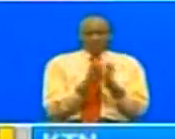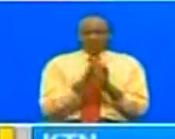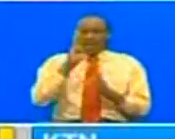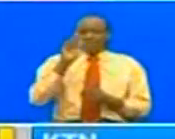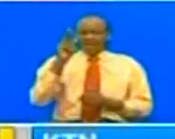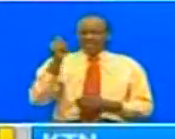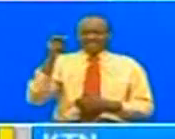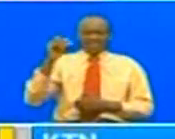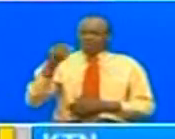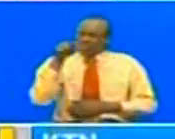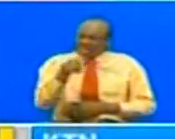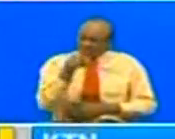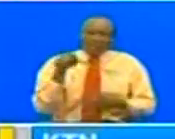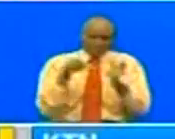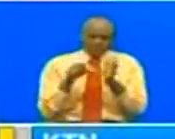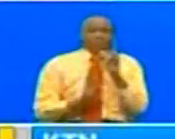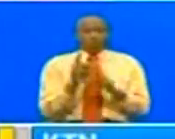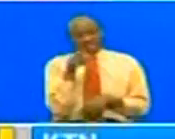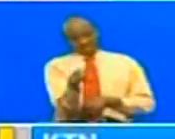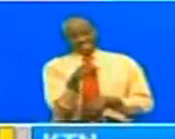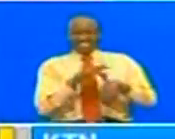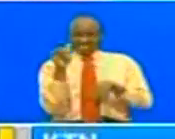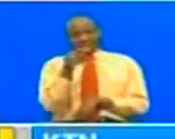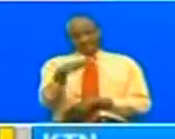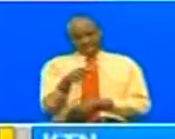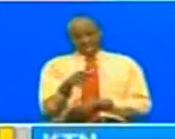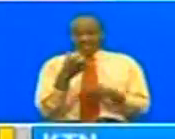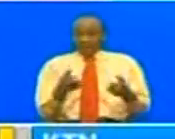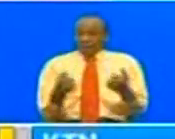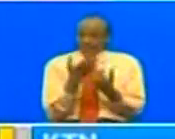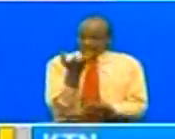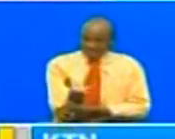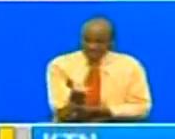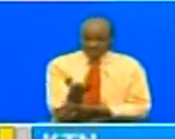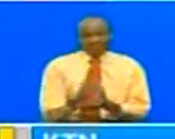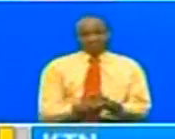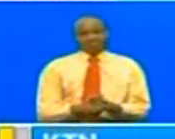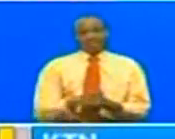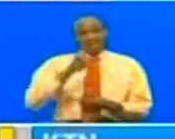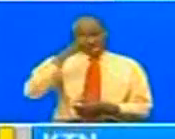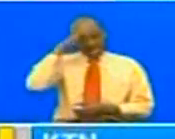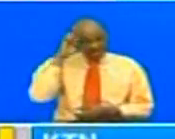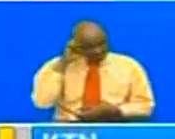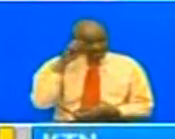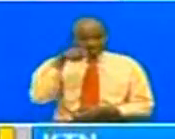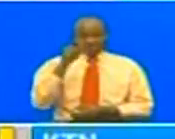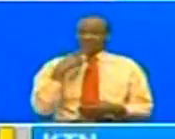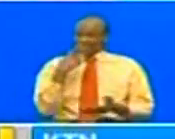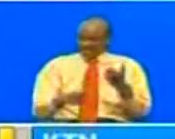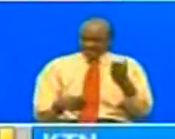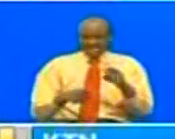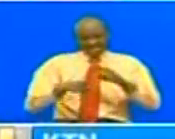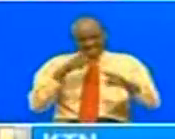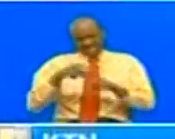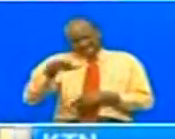remained hard to access, and the information from there on the latest killings remains incomplete. Edith Kimani now takes us deep into the